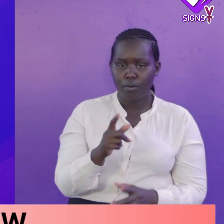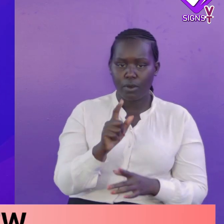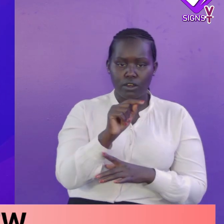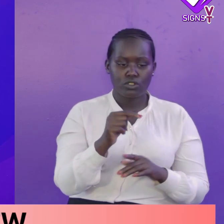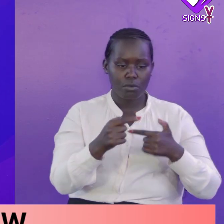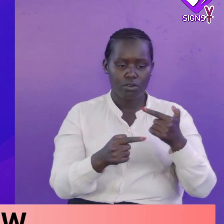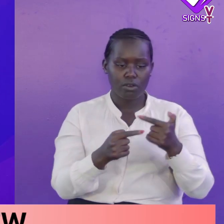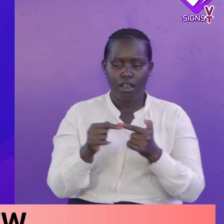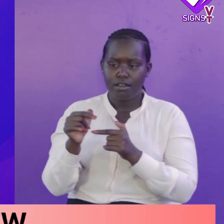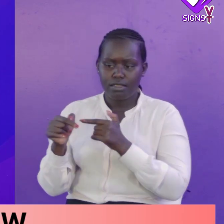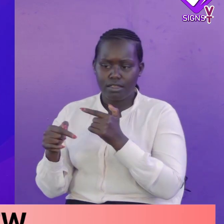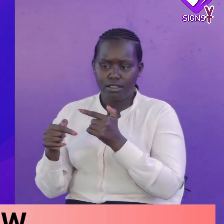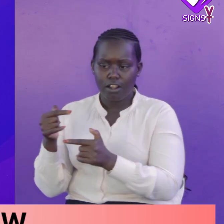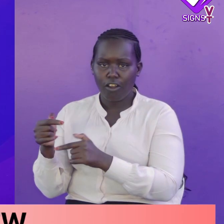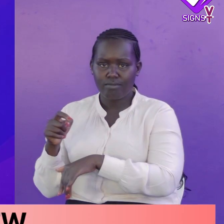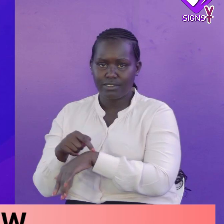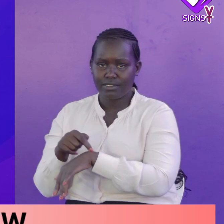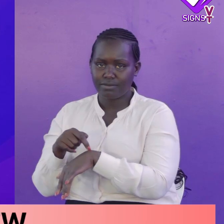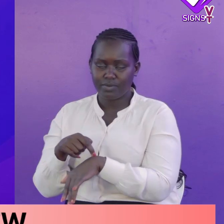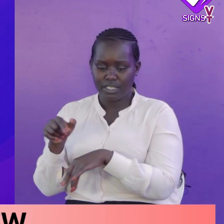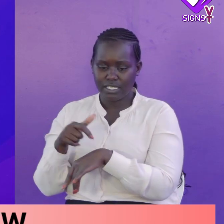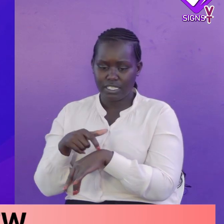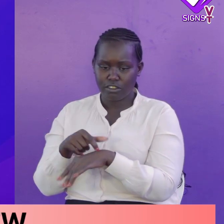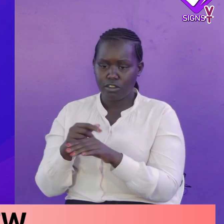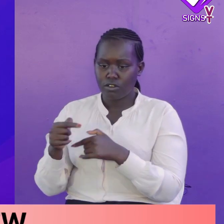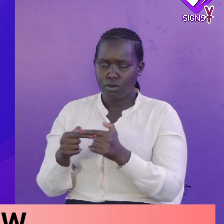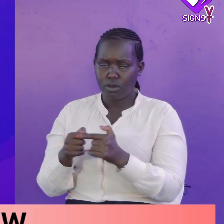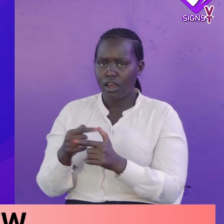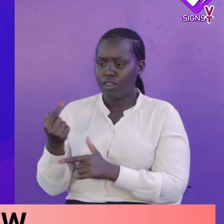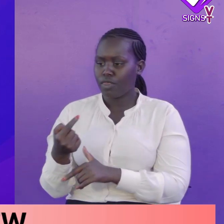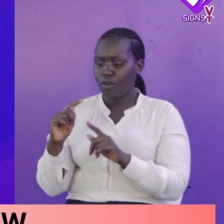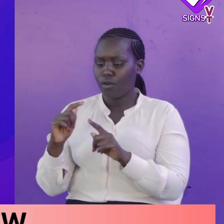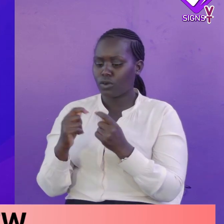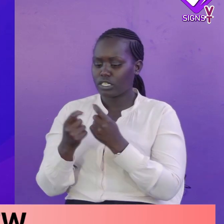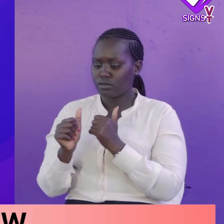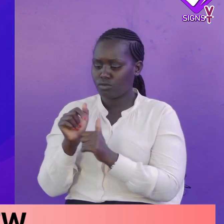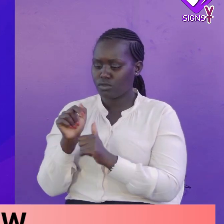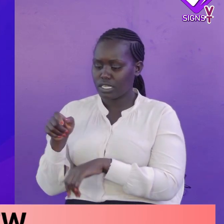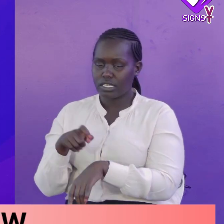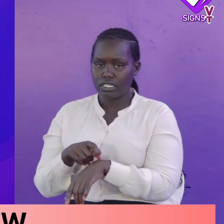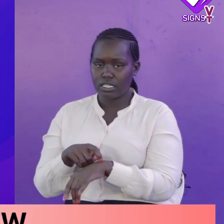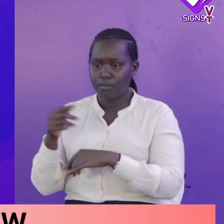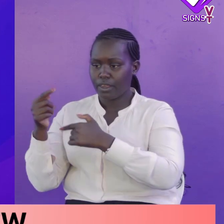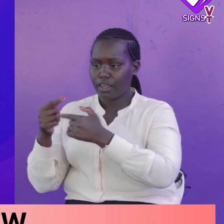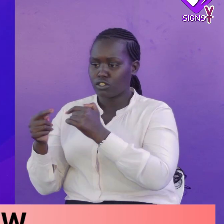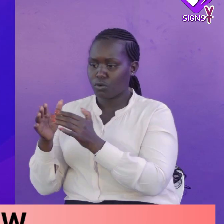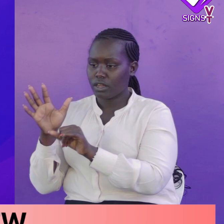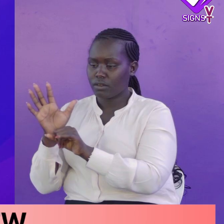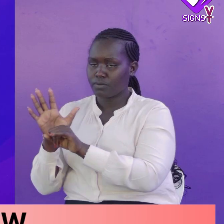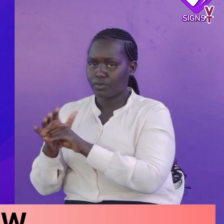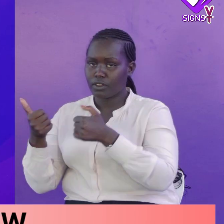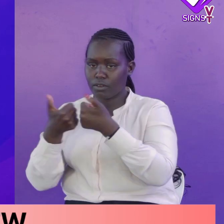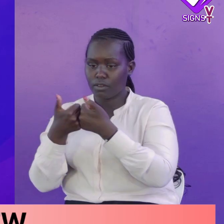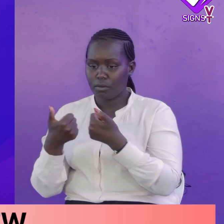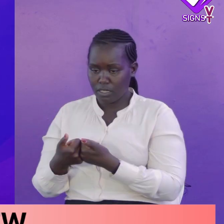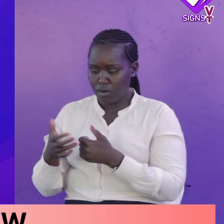team this season to beat Manchester City, and it is the only team this season to win most of its matches, because it has